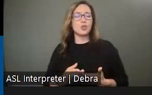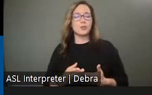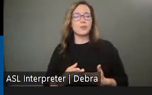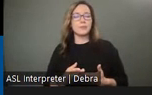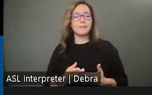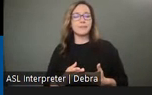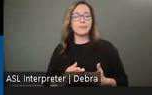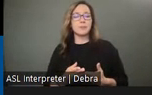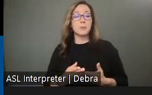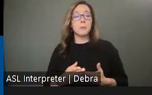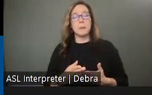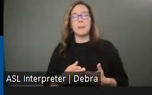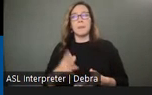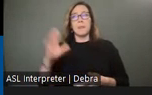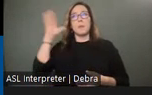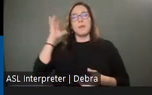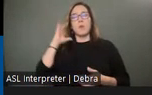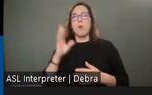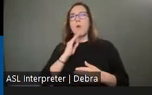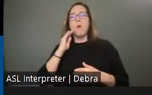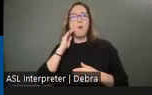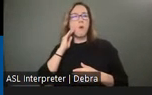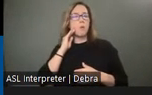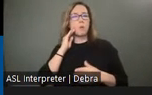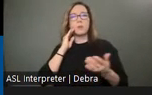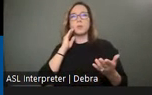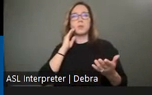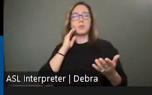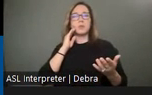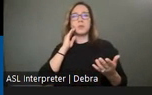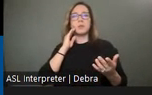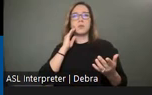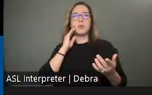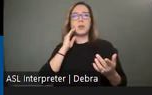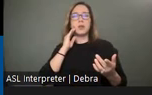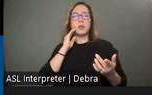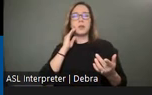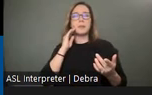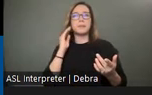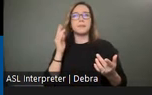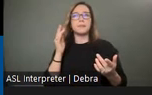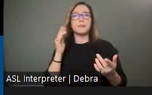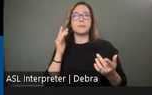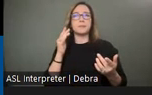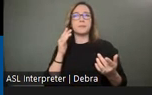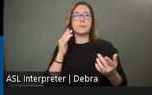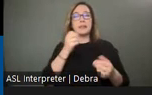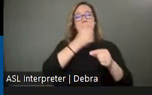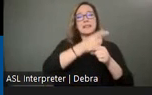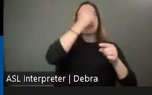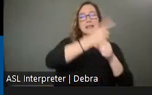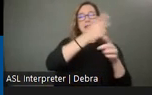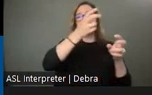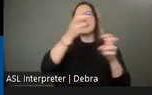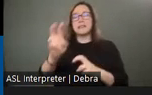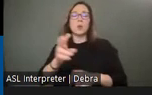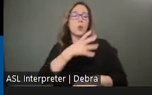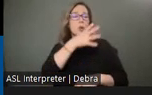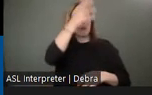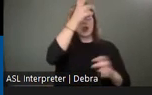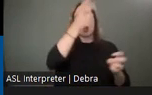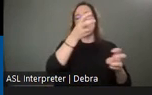big issue with homes that have just transitioned from a sibling to a sibling or a parent to